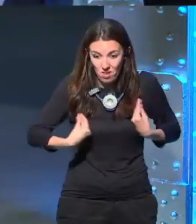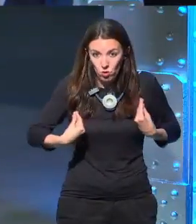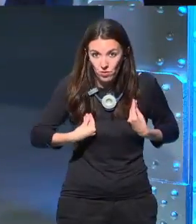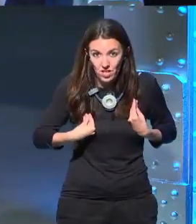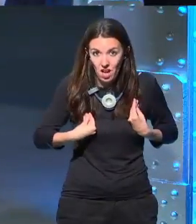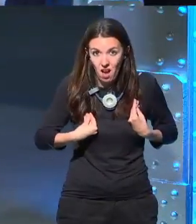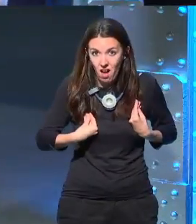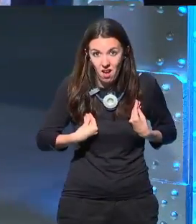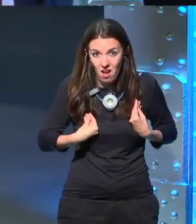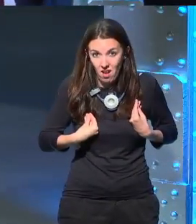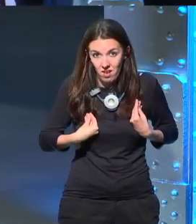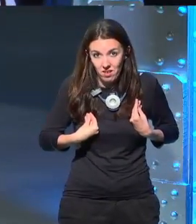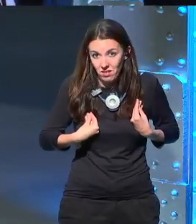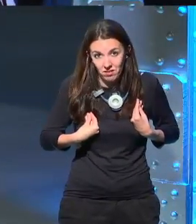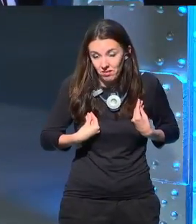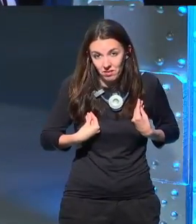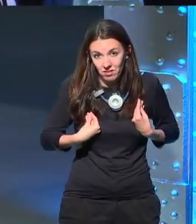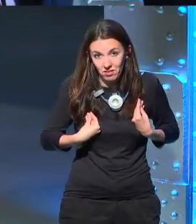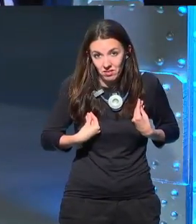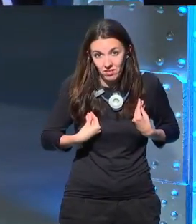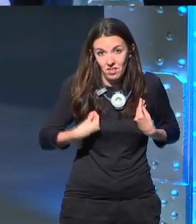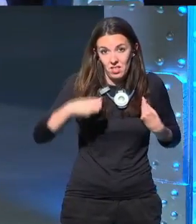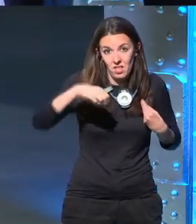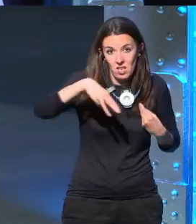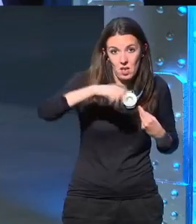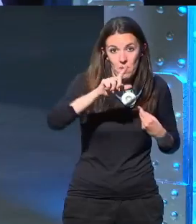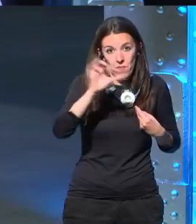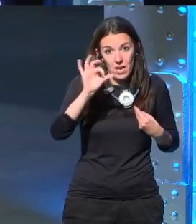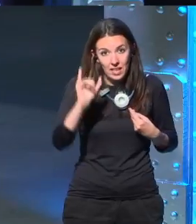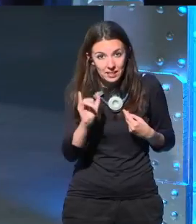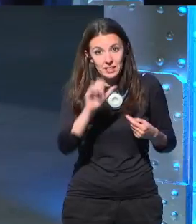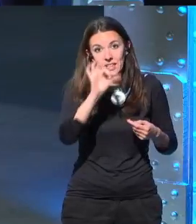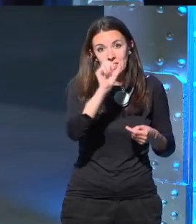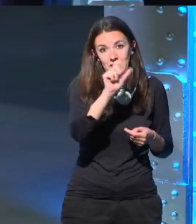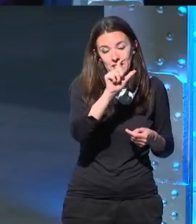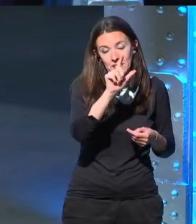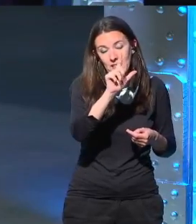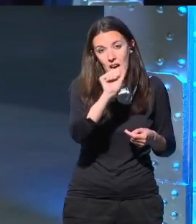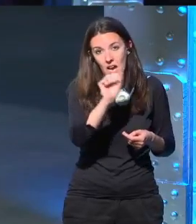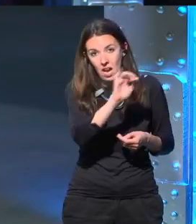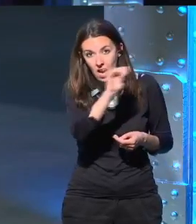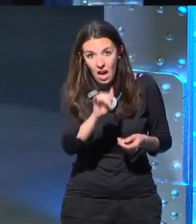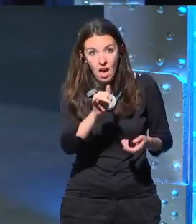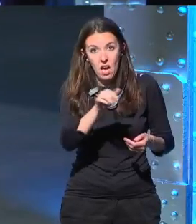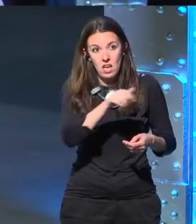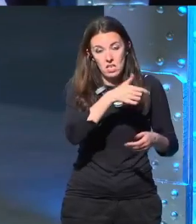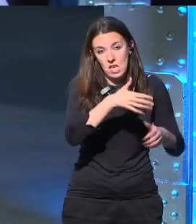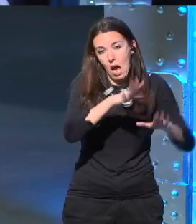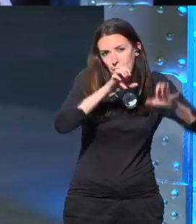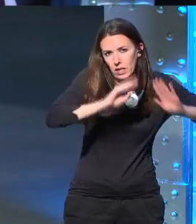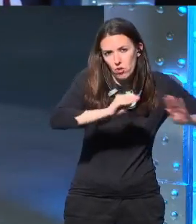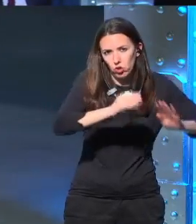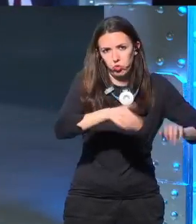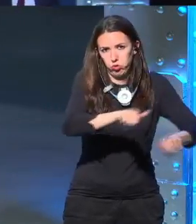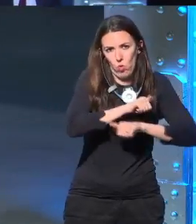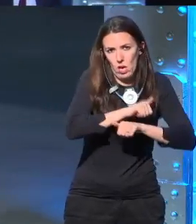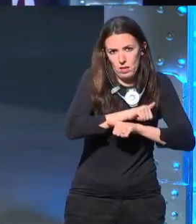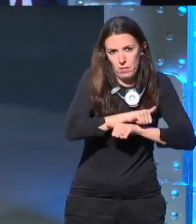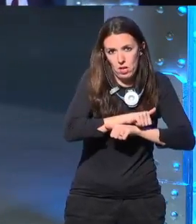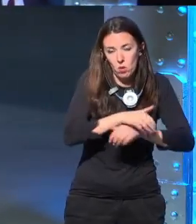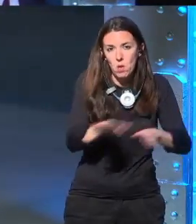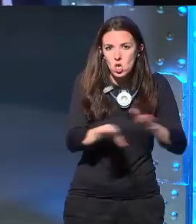Salai, Melzi, his cook Matarine, others are downstairs waiting for him. But he's still trying to get us one